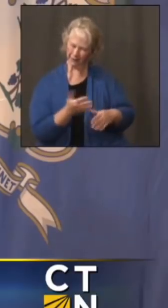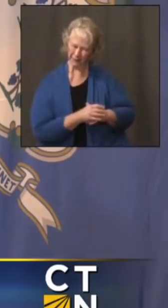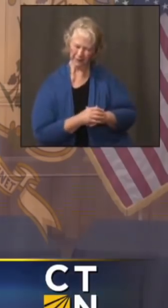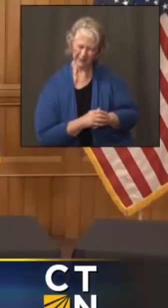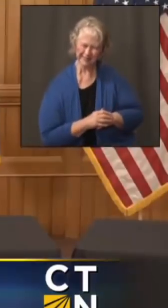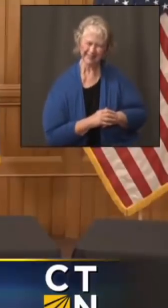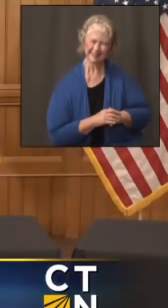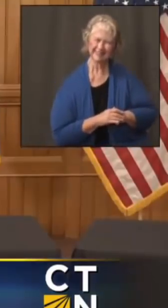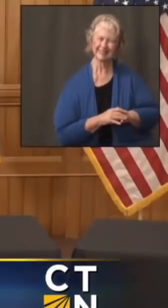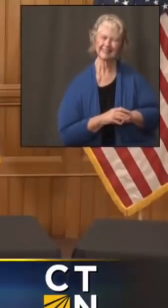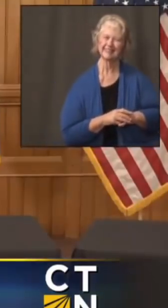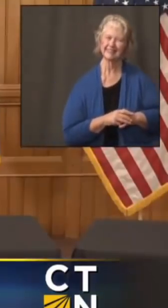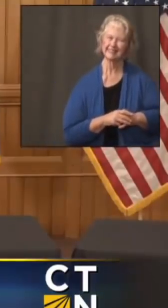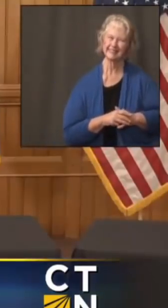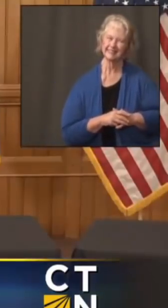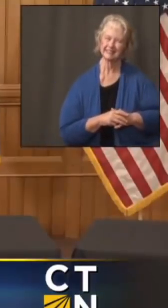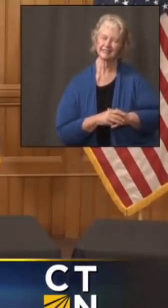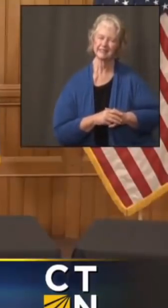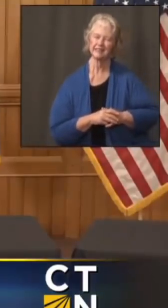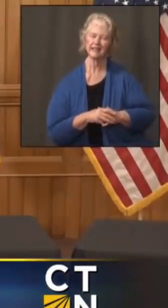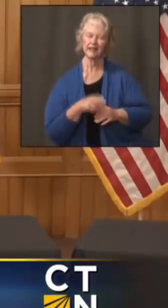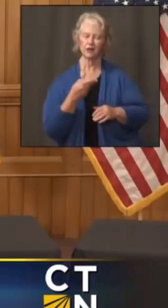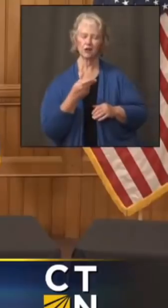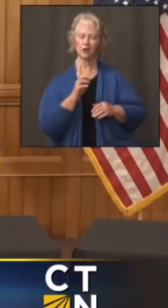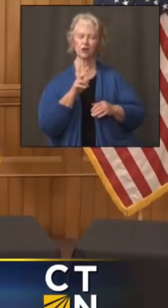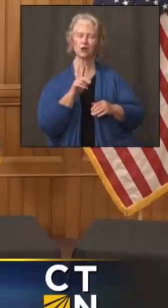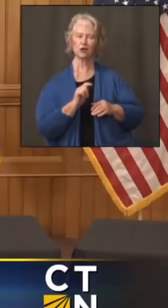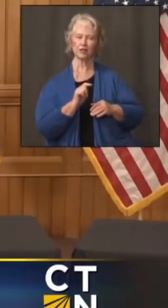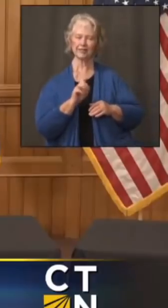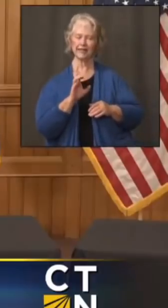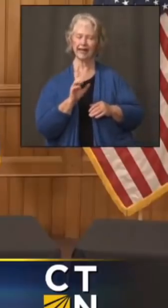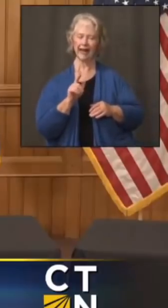everyone. Hearst, Connecticut Media.